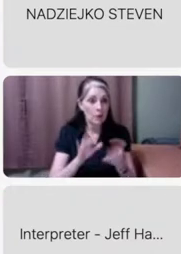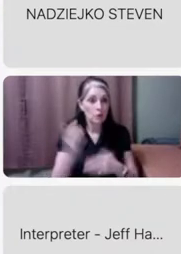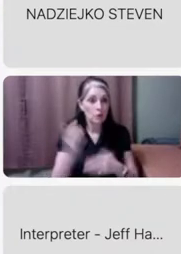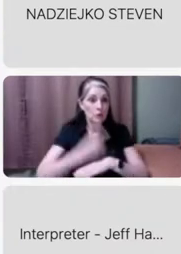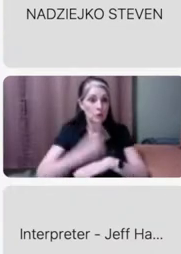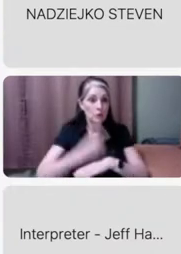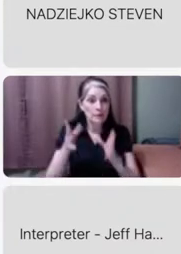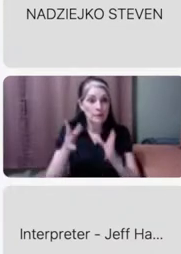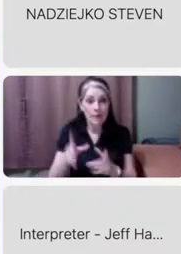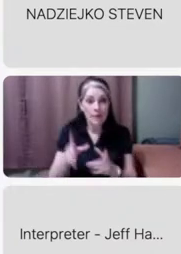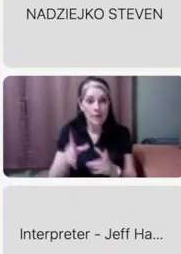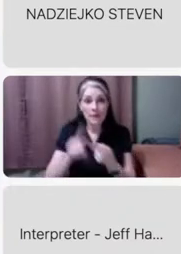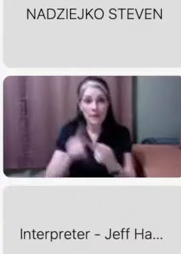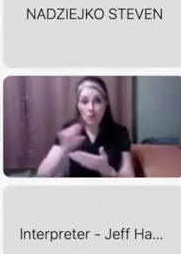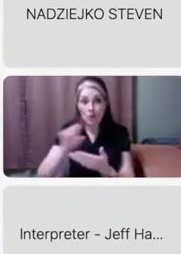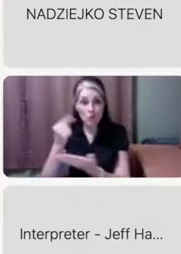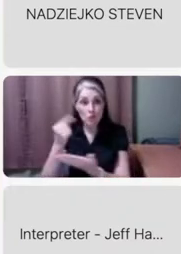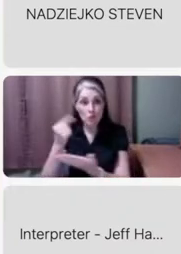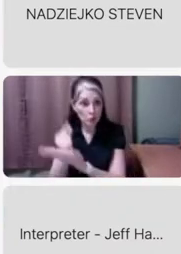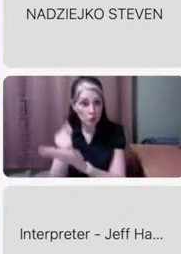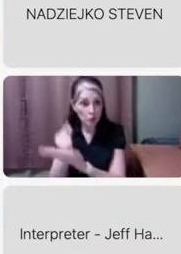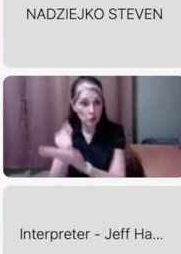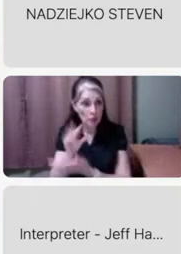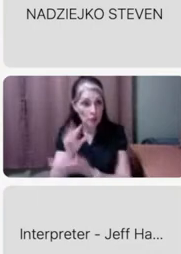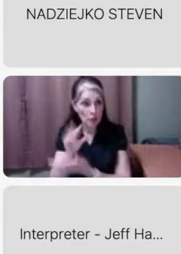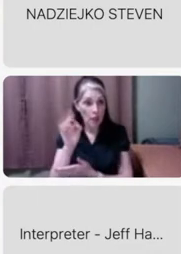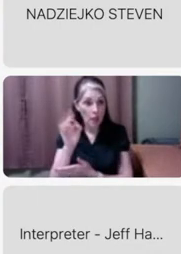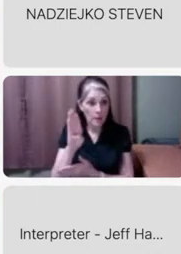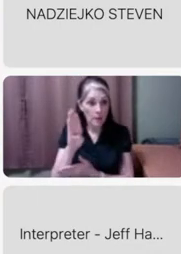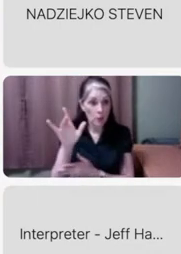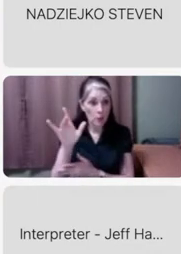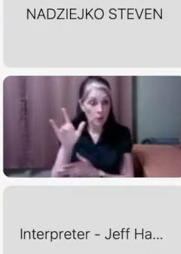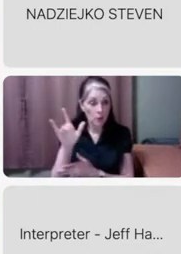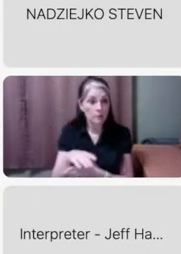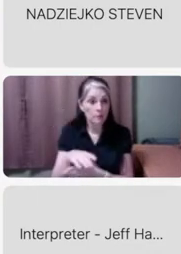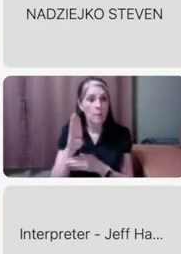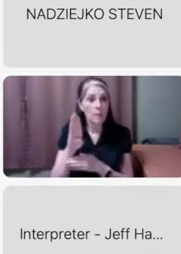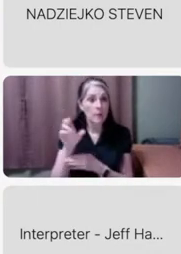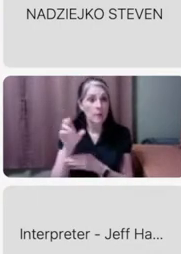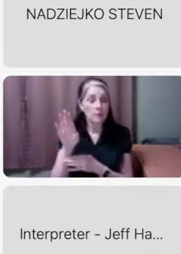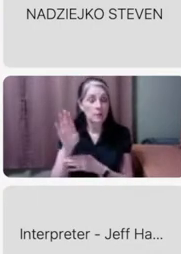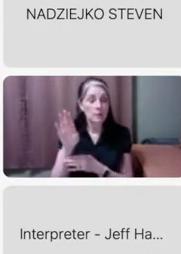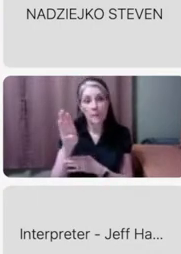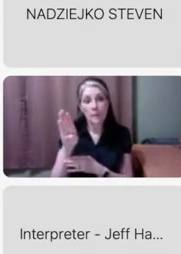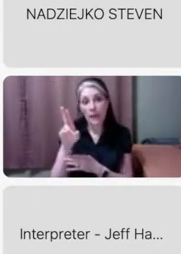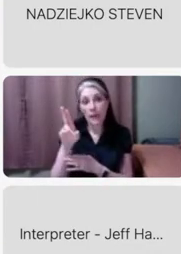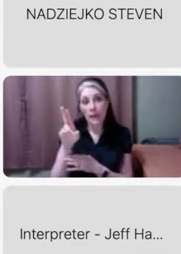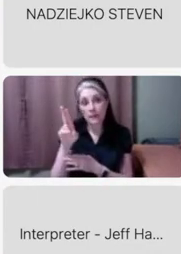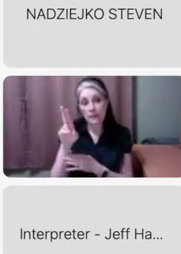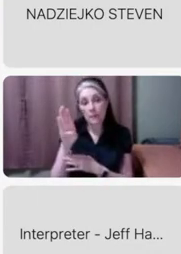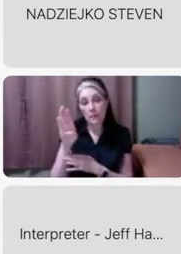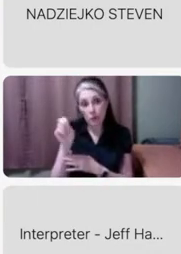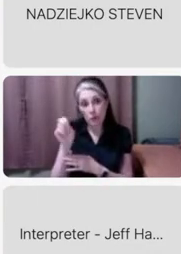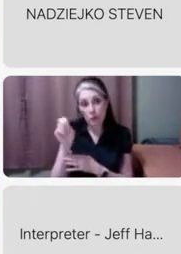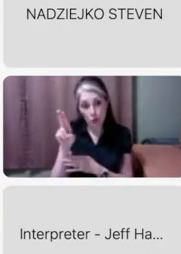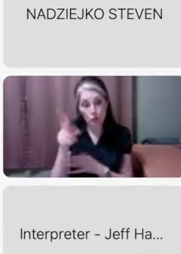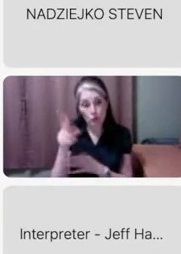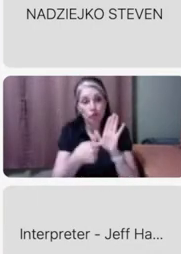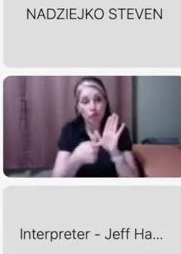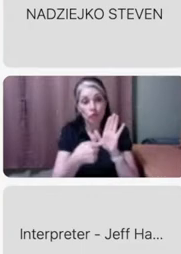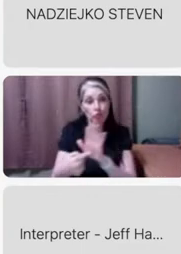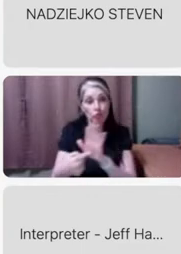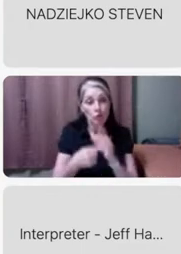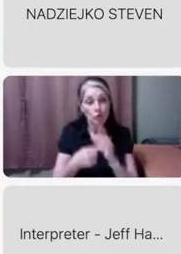graduation on february 25th our bsu club hosted its annual student showcase for the first time it was two held